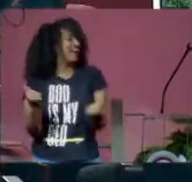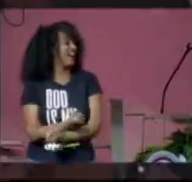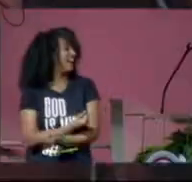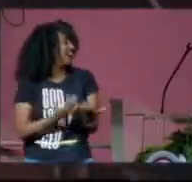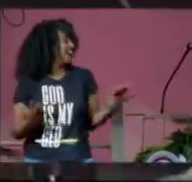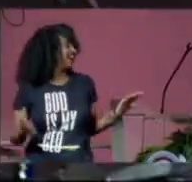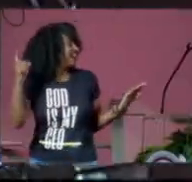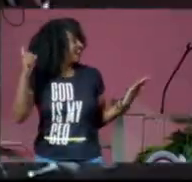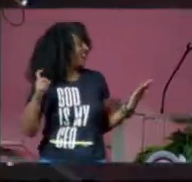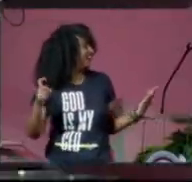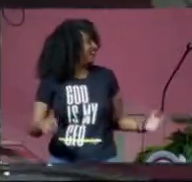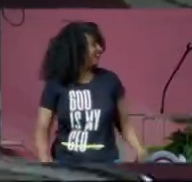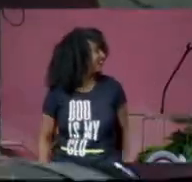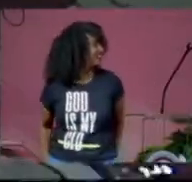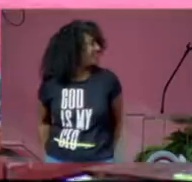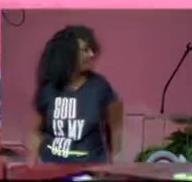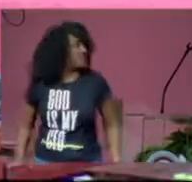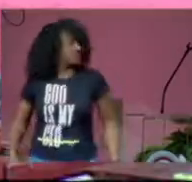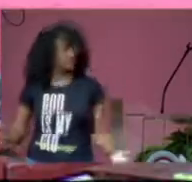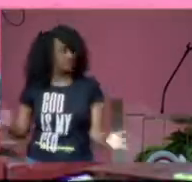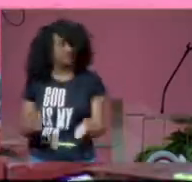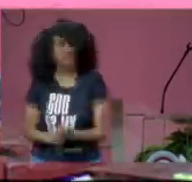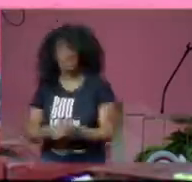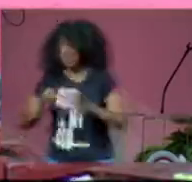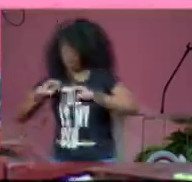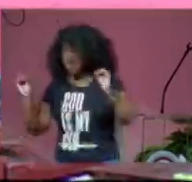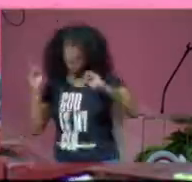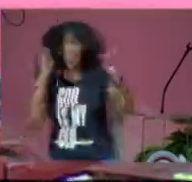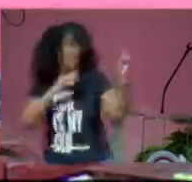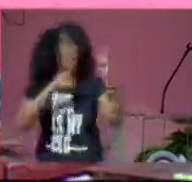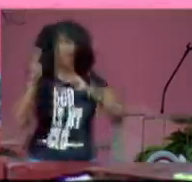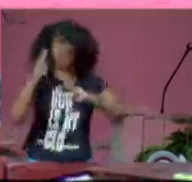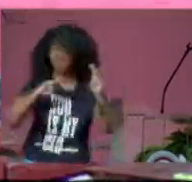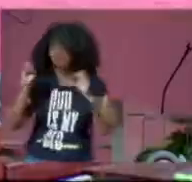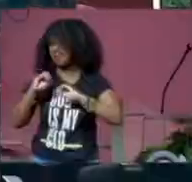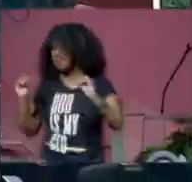got everything we need. And I never should forget.